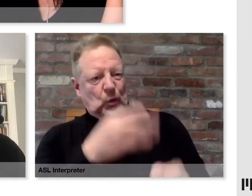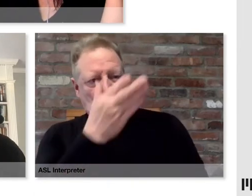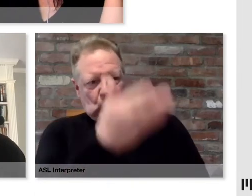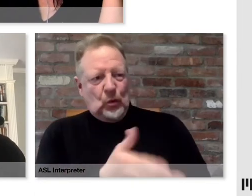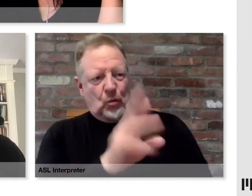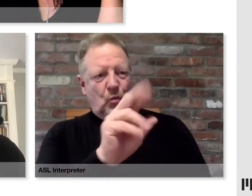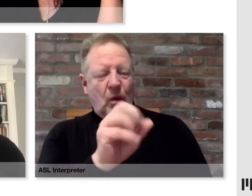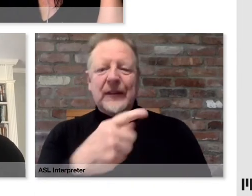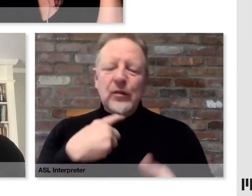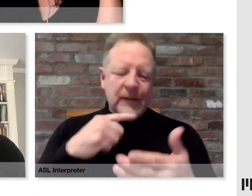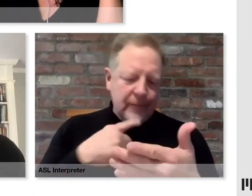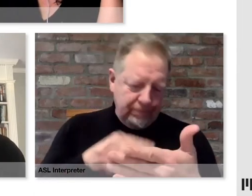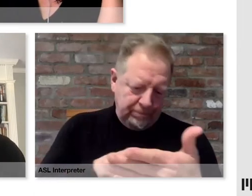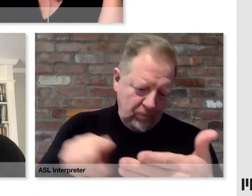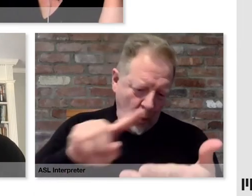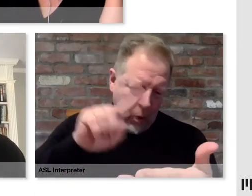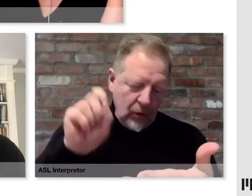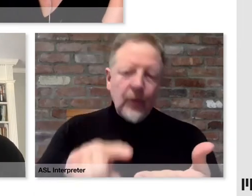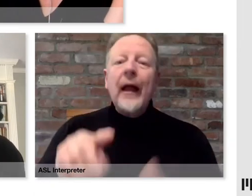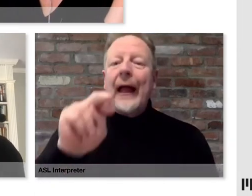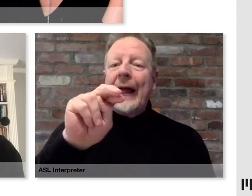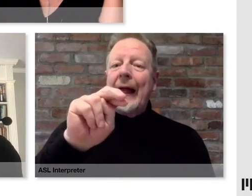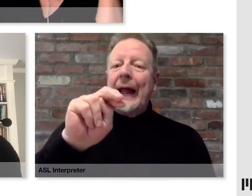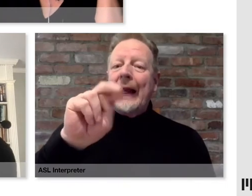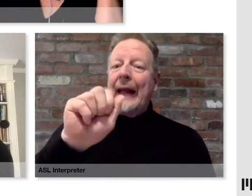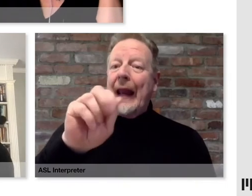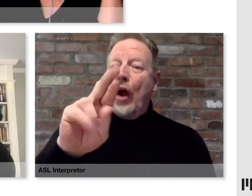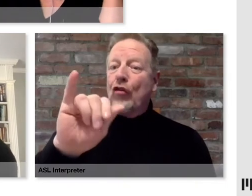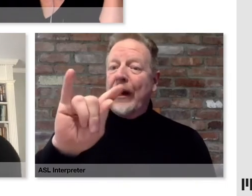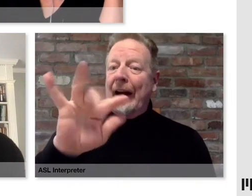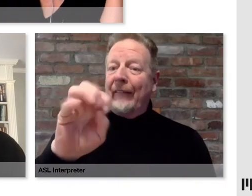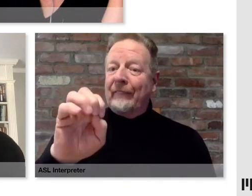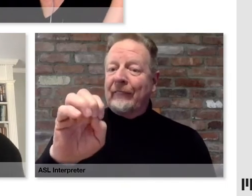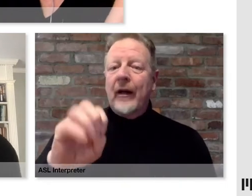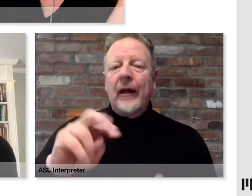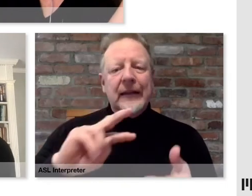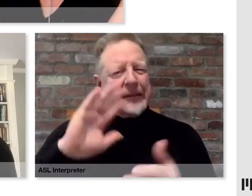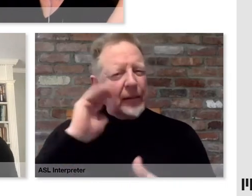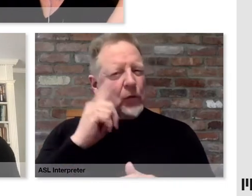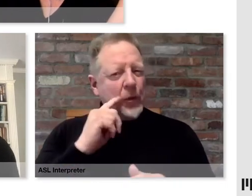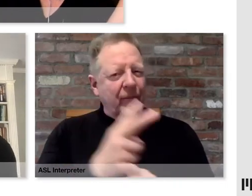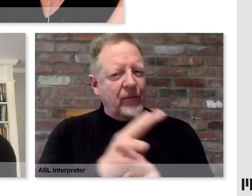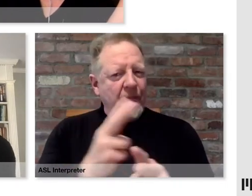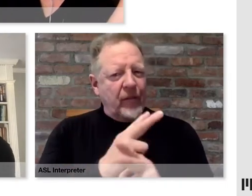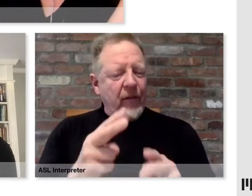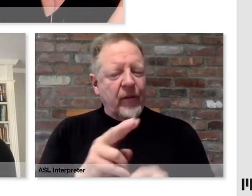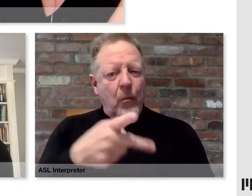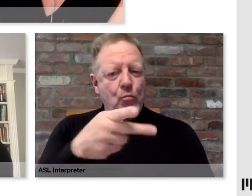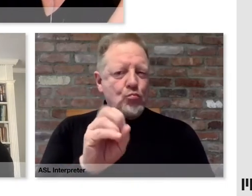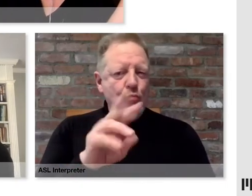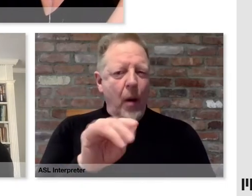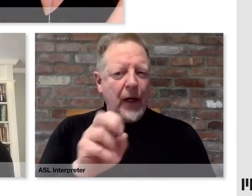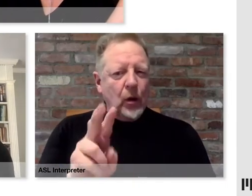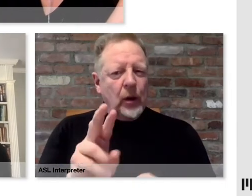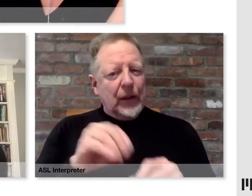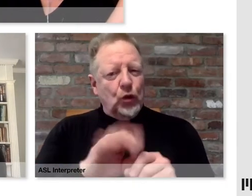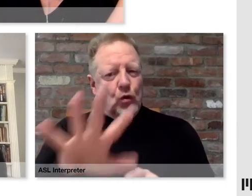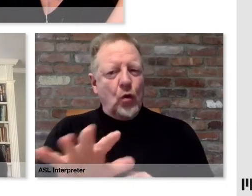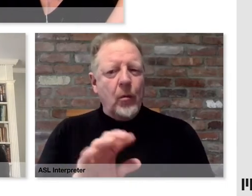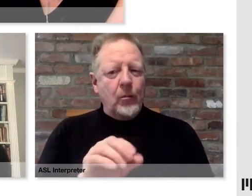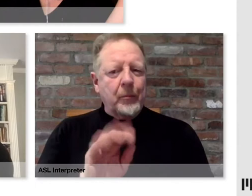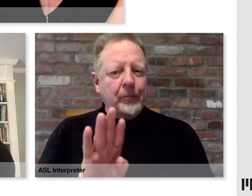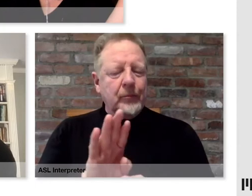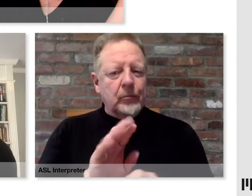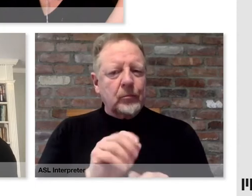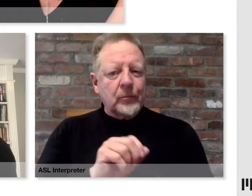reads, "Narratives seem to be prominent in your practice. Could you further elaborate how narratives have